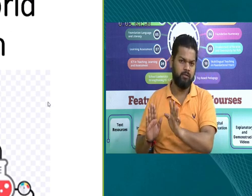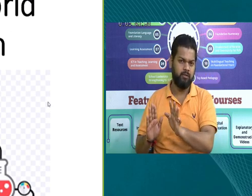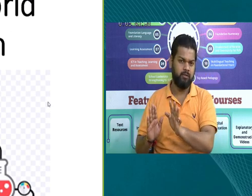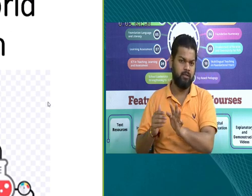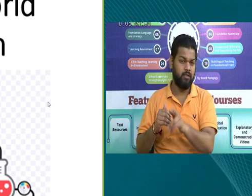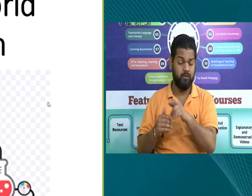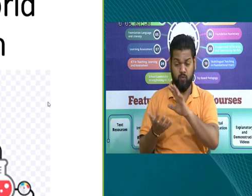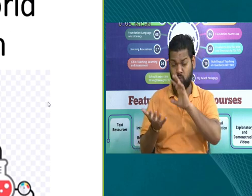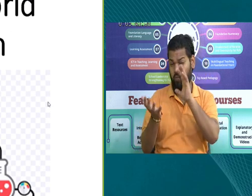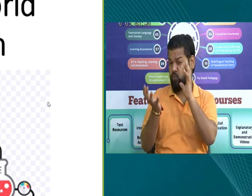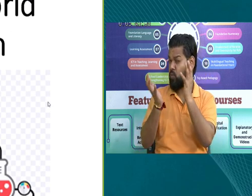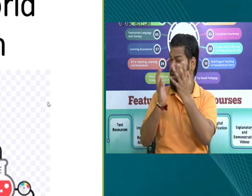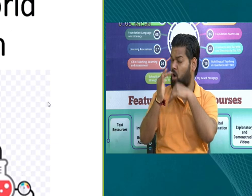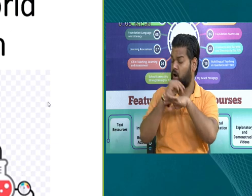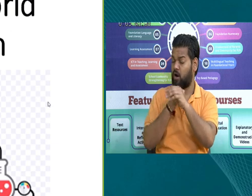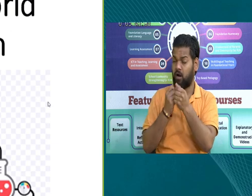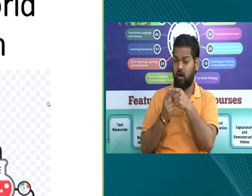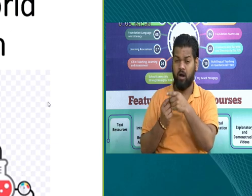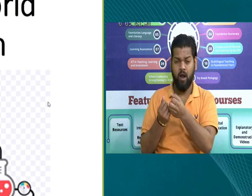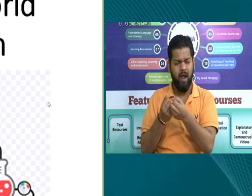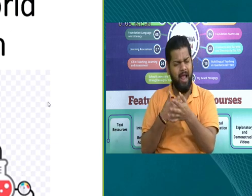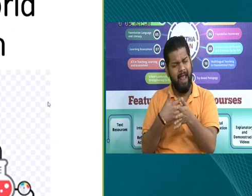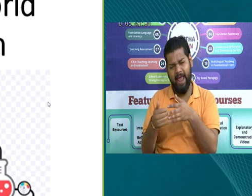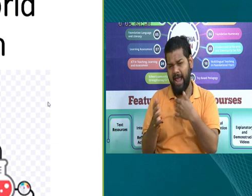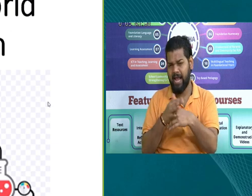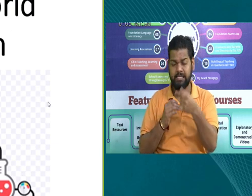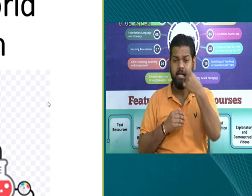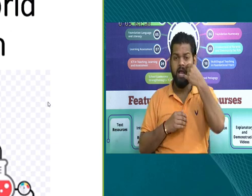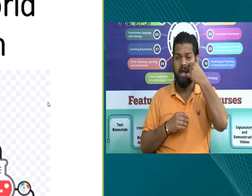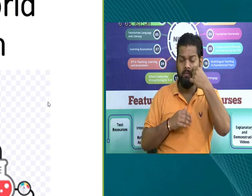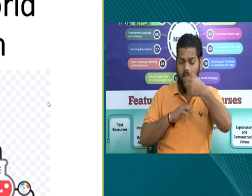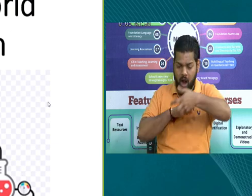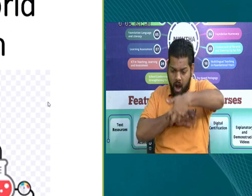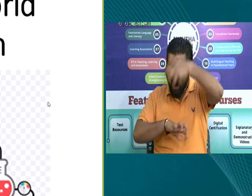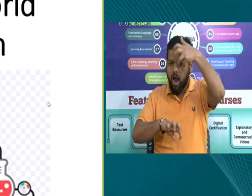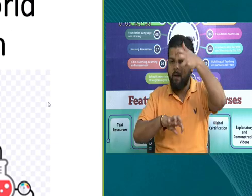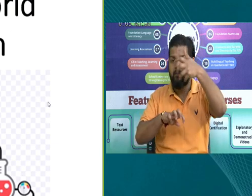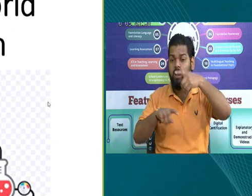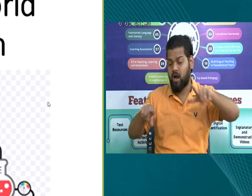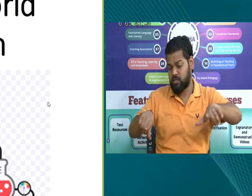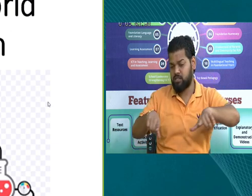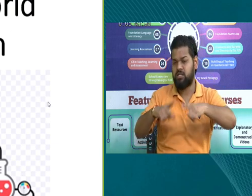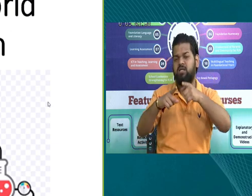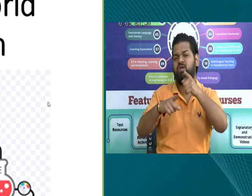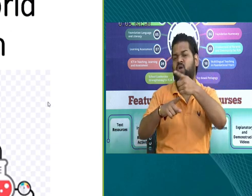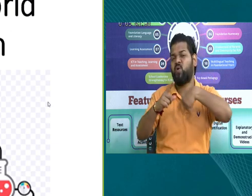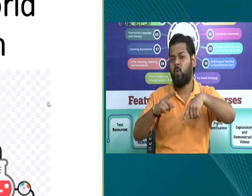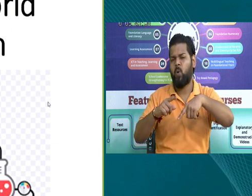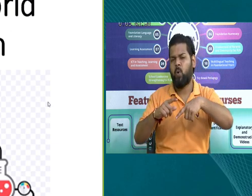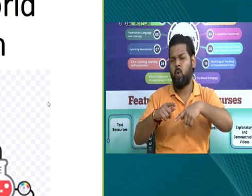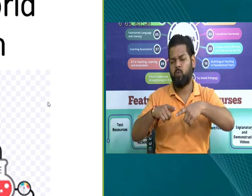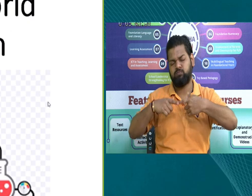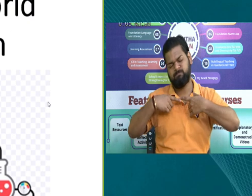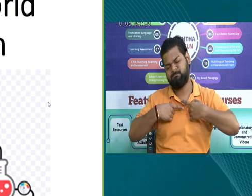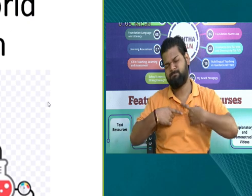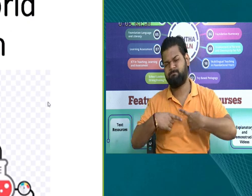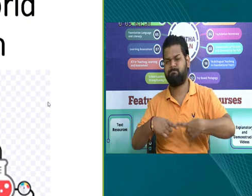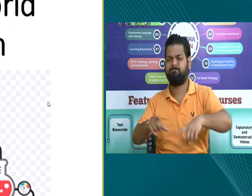than anything else, any animal, any human being. Trees can live the longest.